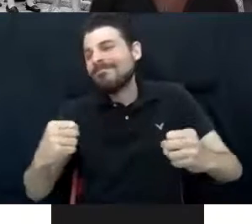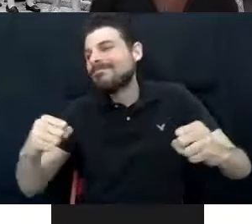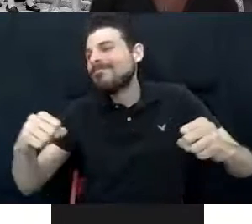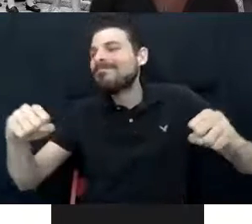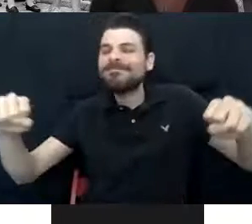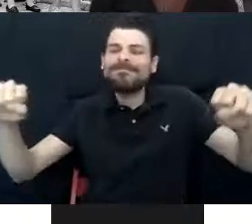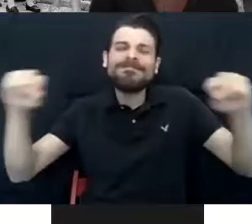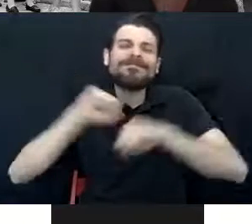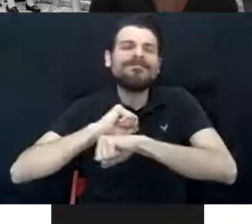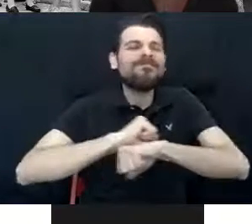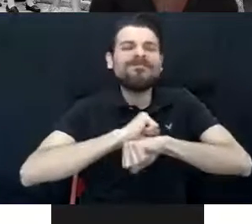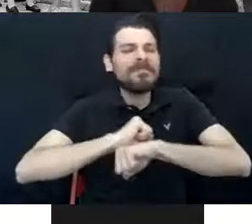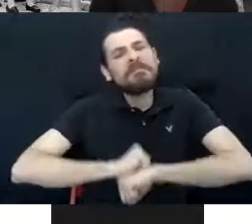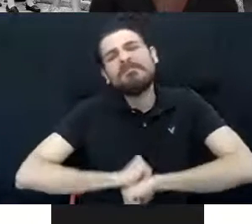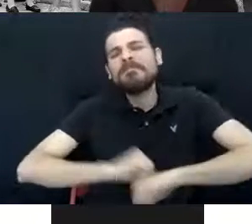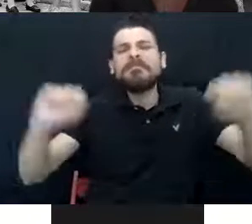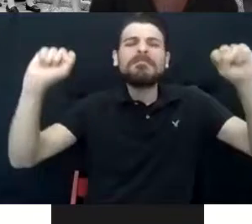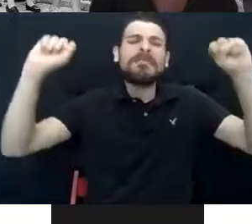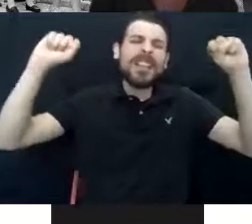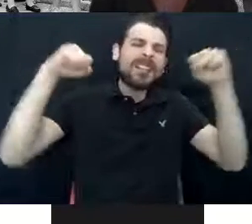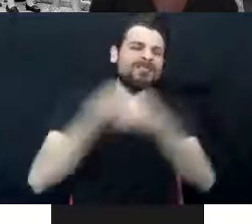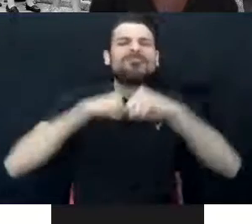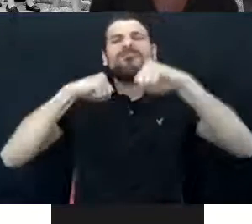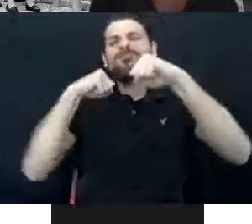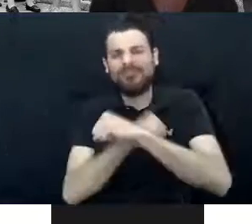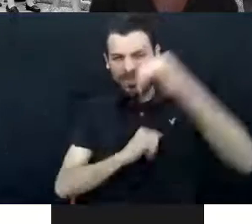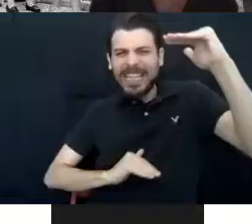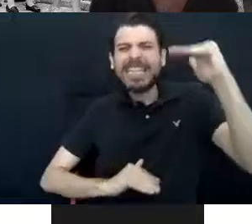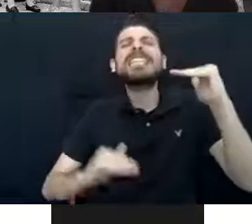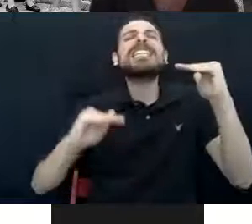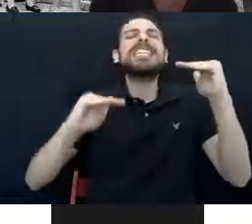Freedom. Freedom, fight for justice for